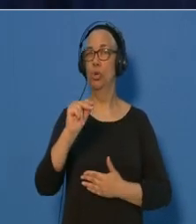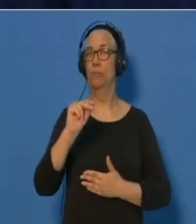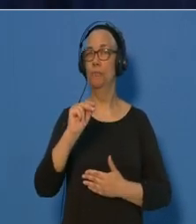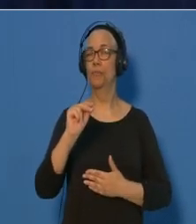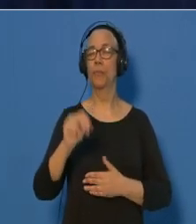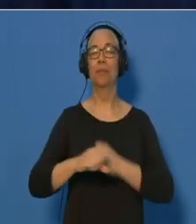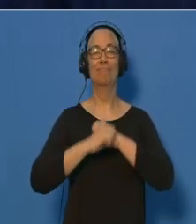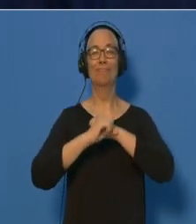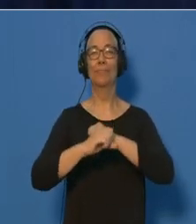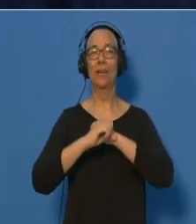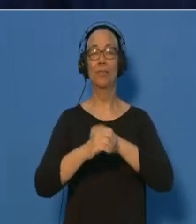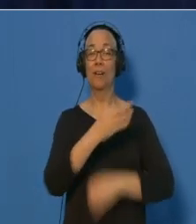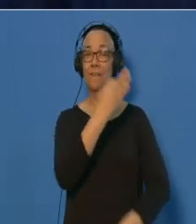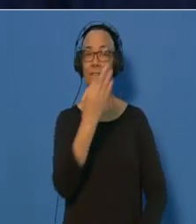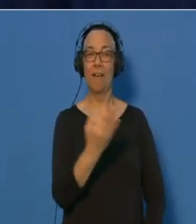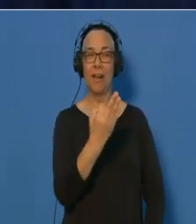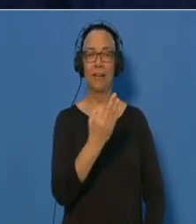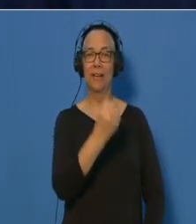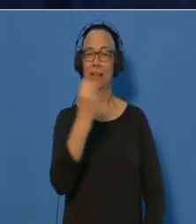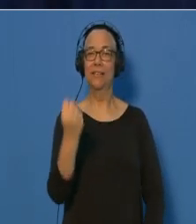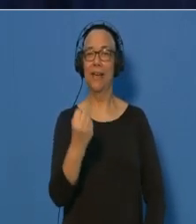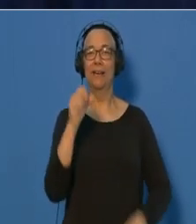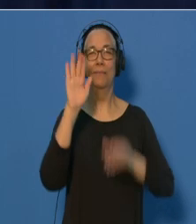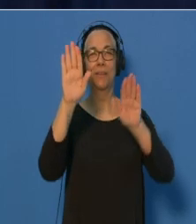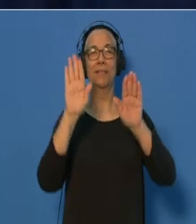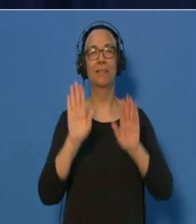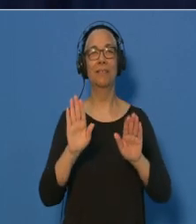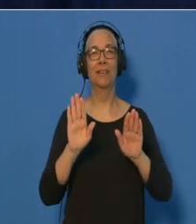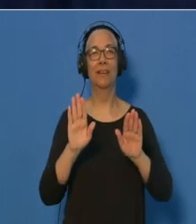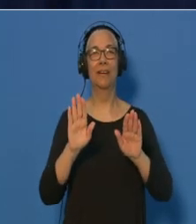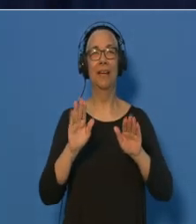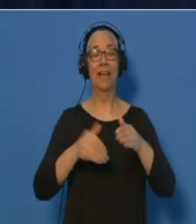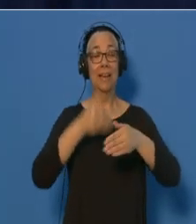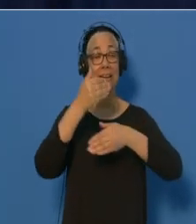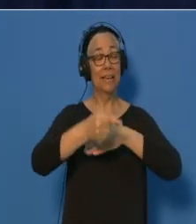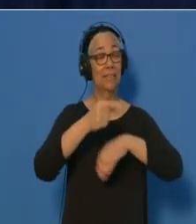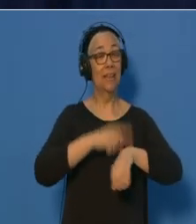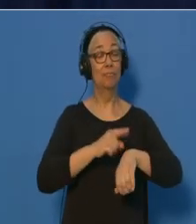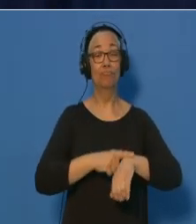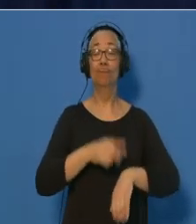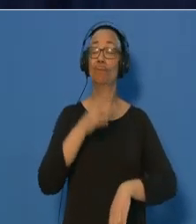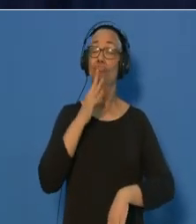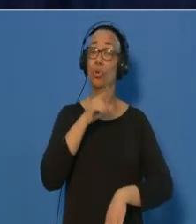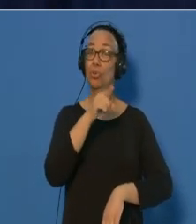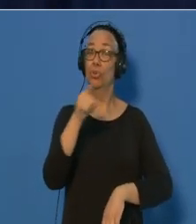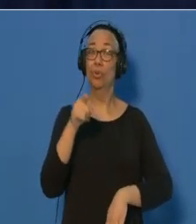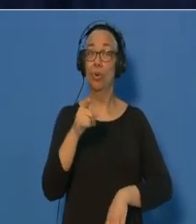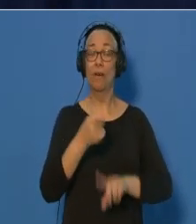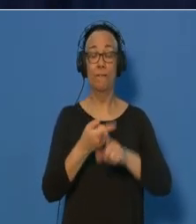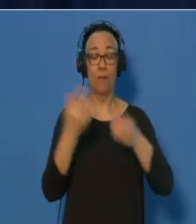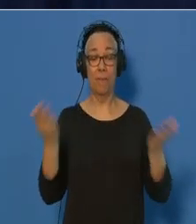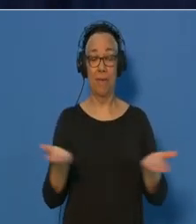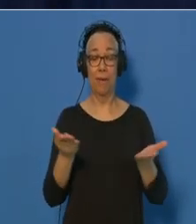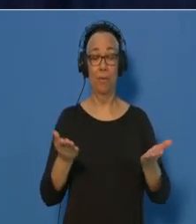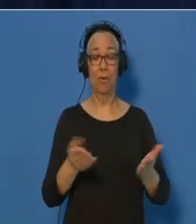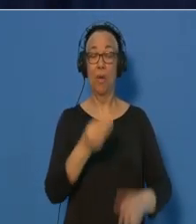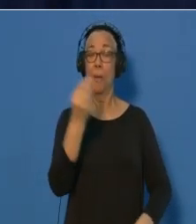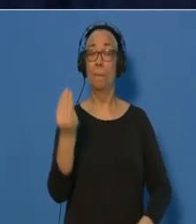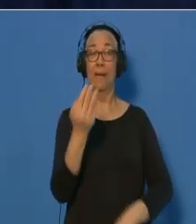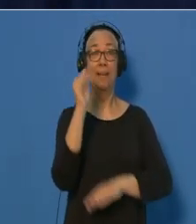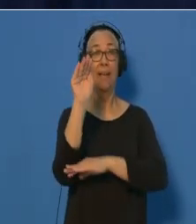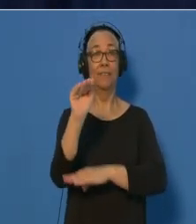on Friday, Saturday, or Sunday, and the next time that I will address you from this place will be on Monday